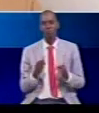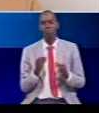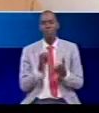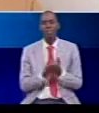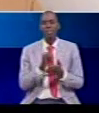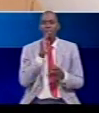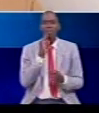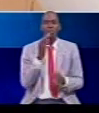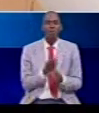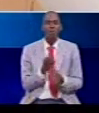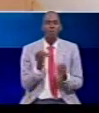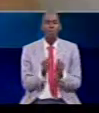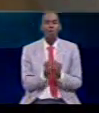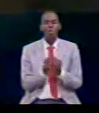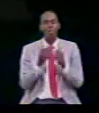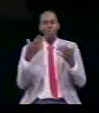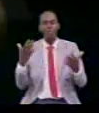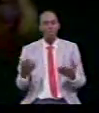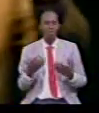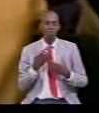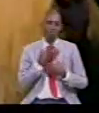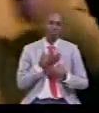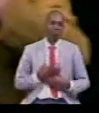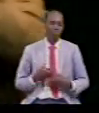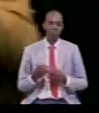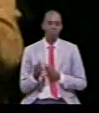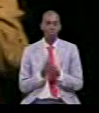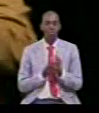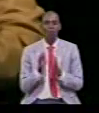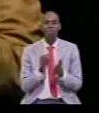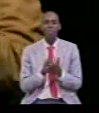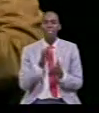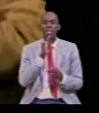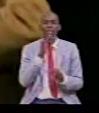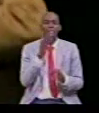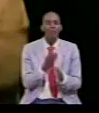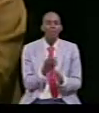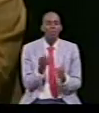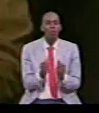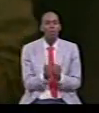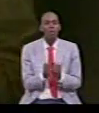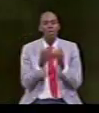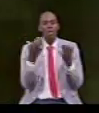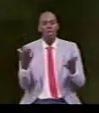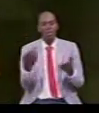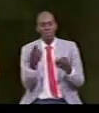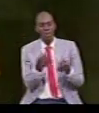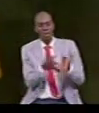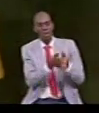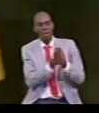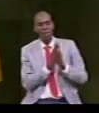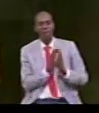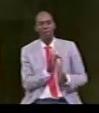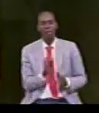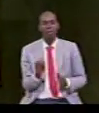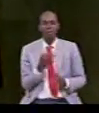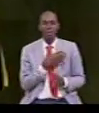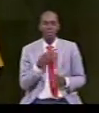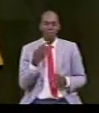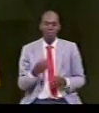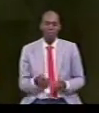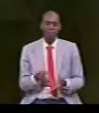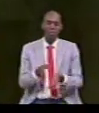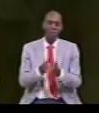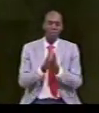faith without desperation. That's faith without the asking and the demanding